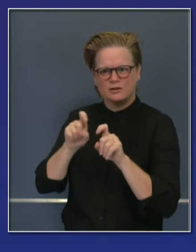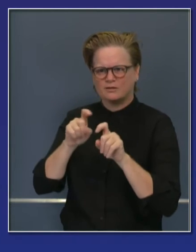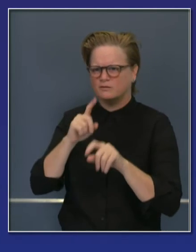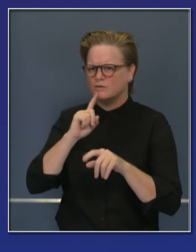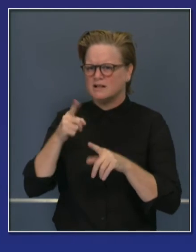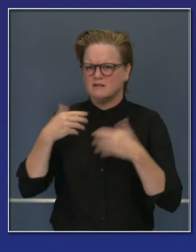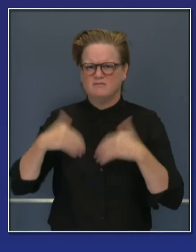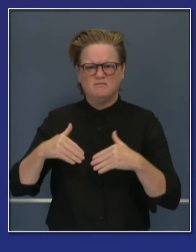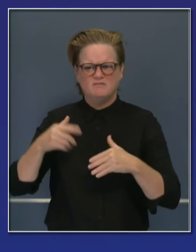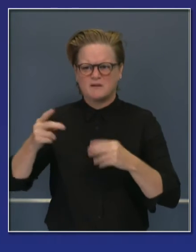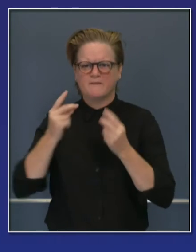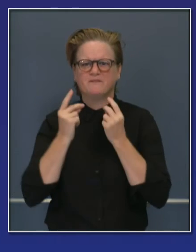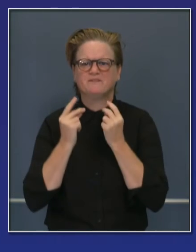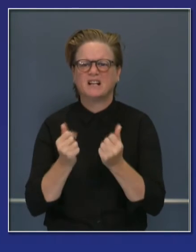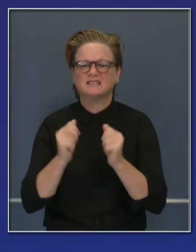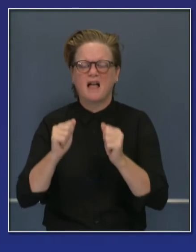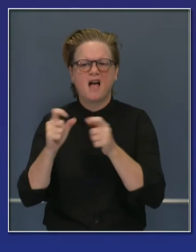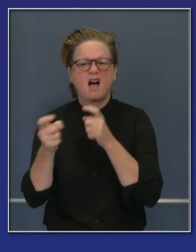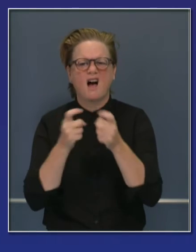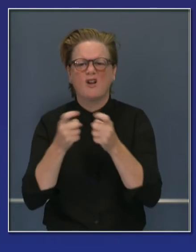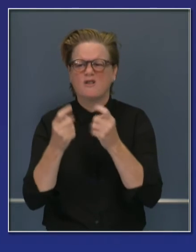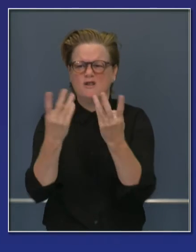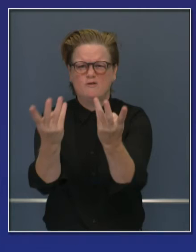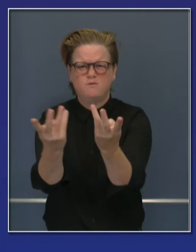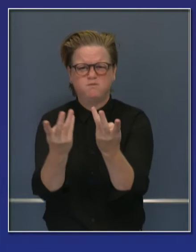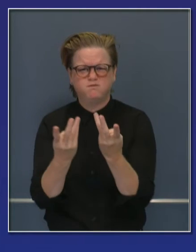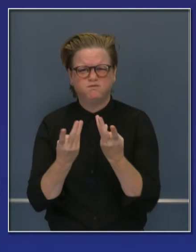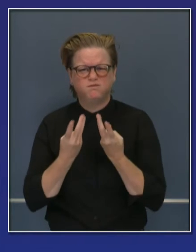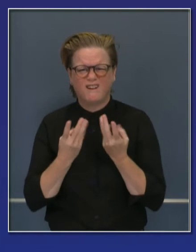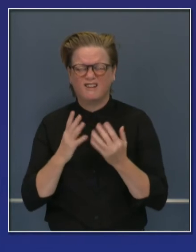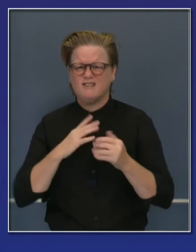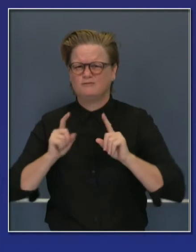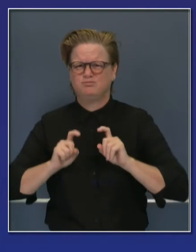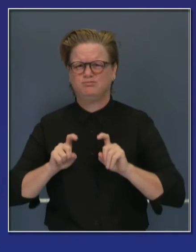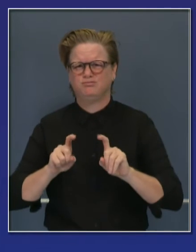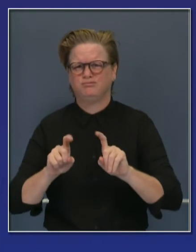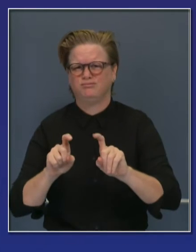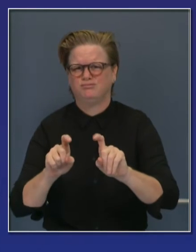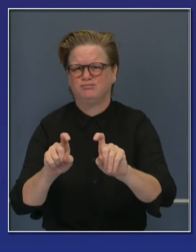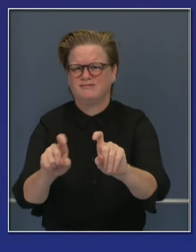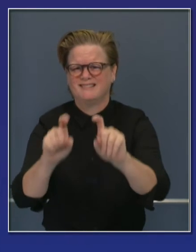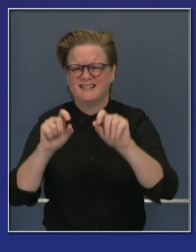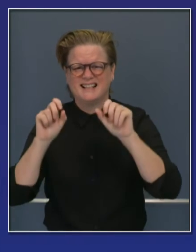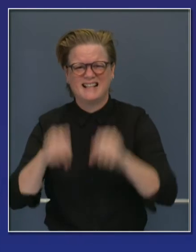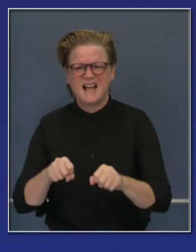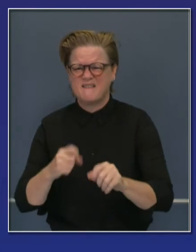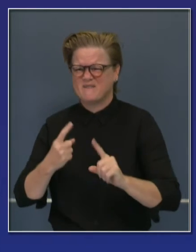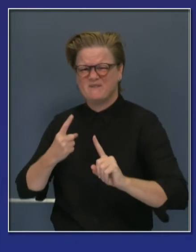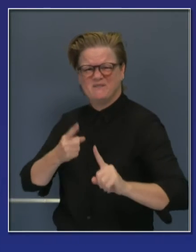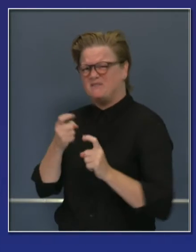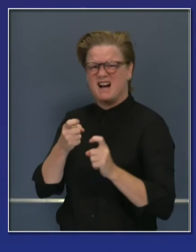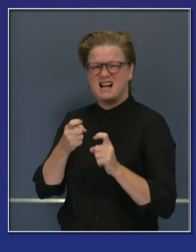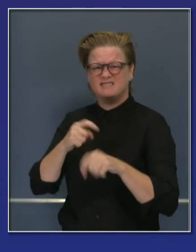increase our testing capacity and our ability to get testing results in that window of 24 to 48 hours.